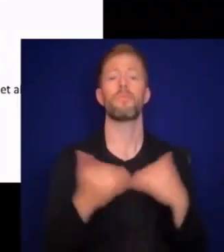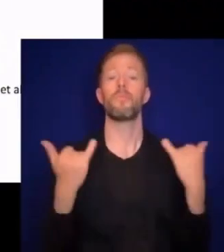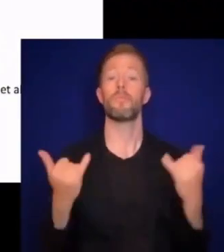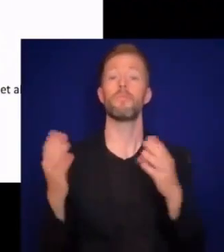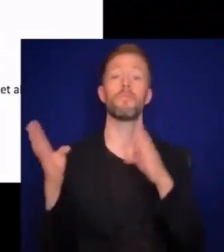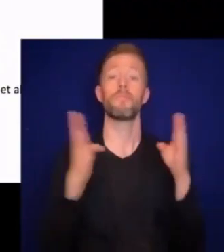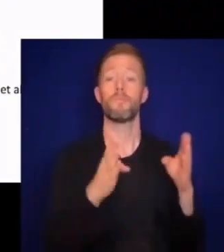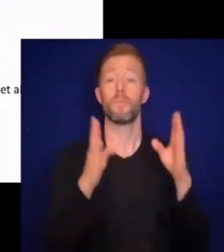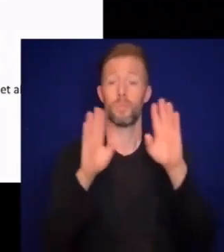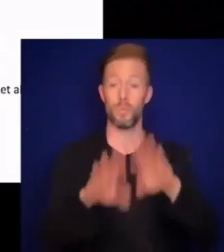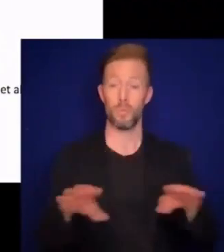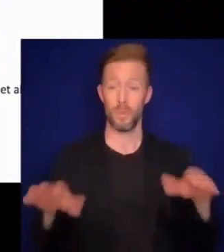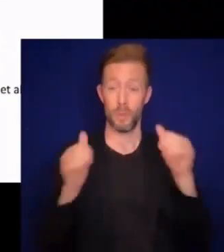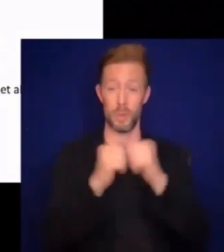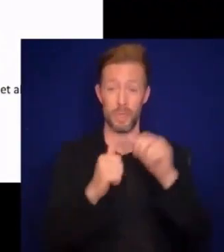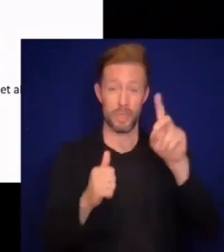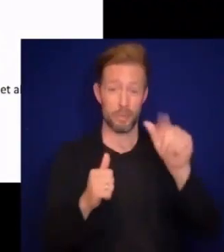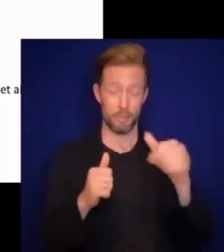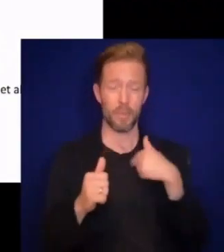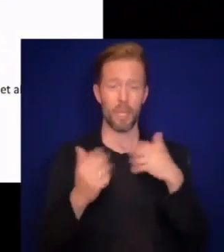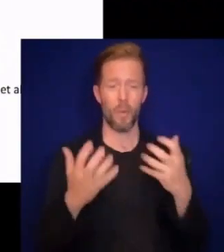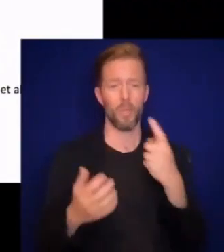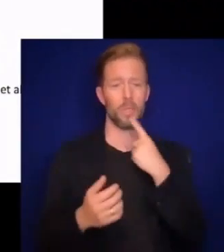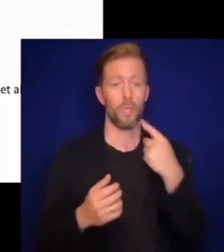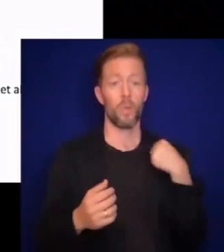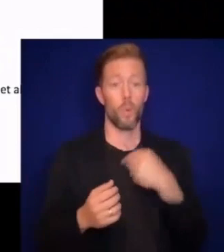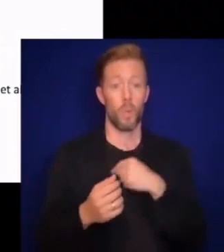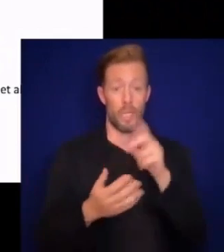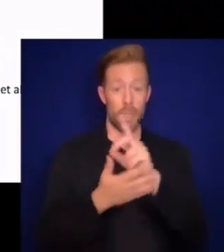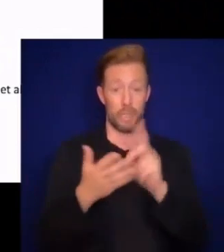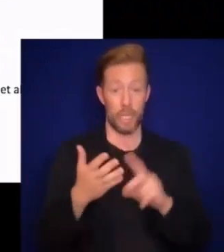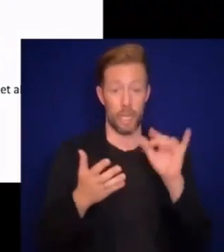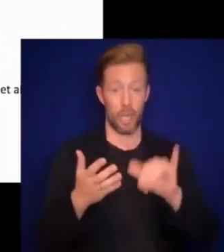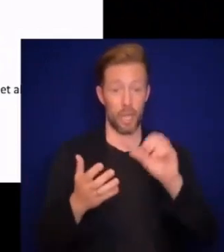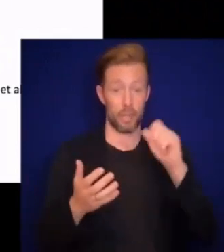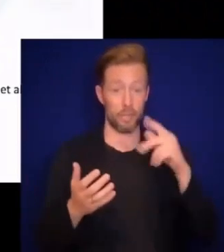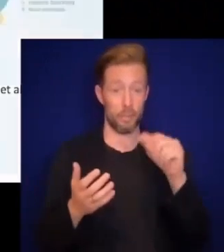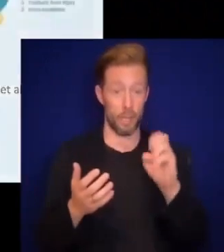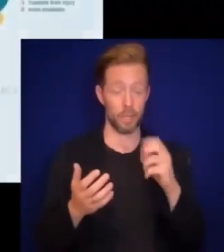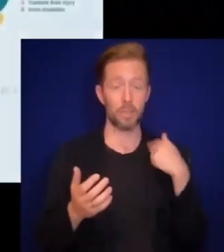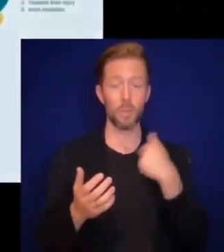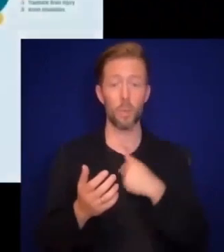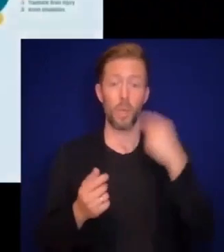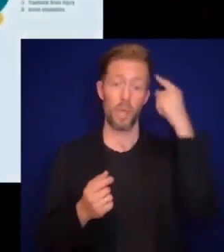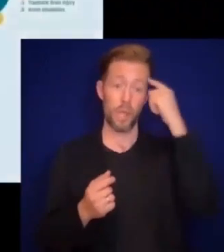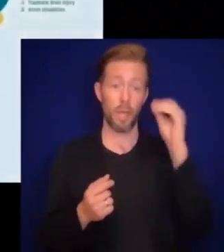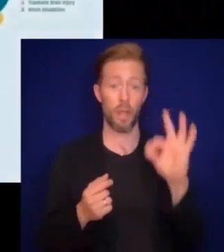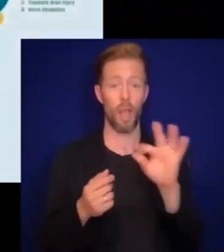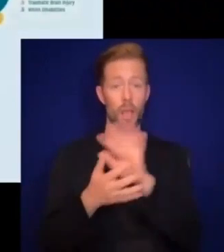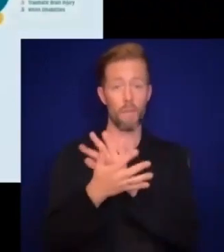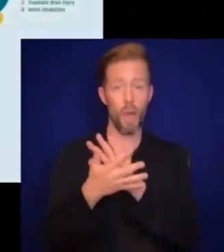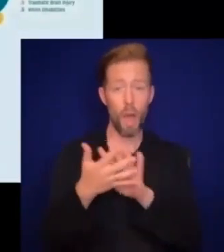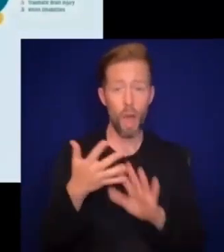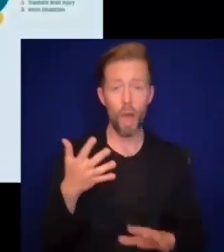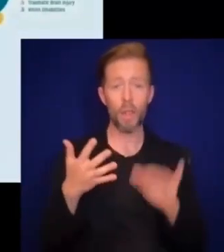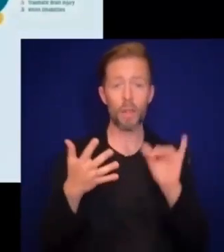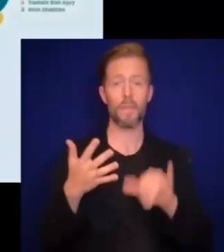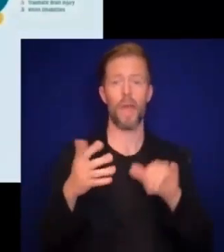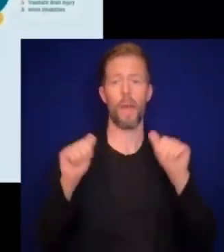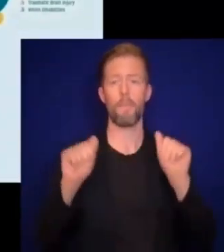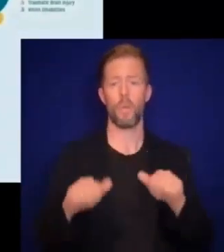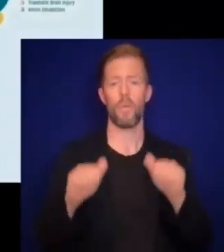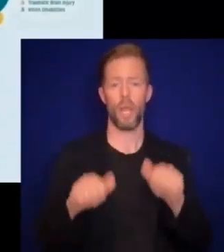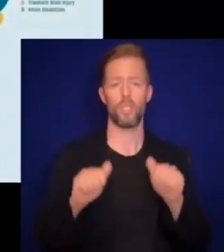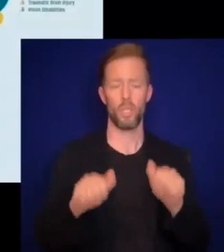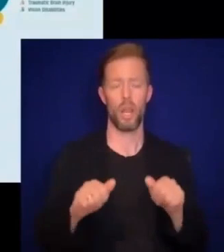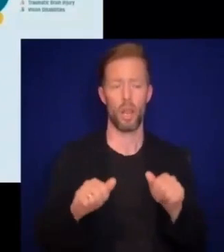type of disability? I want to say that when we design these spaces, we think of all